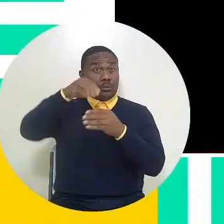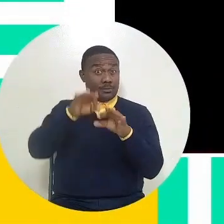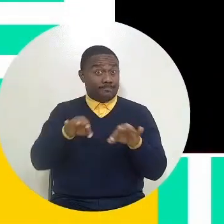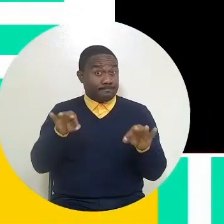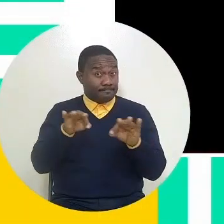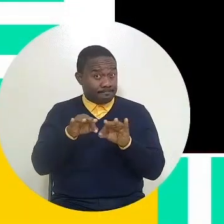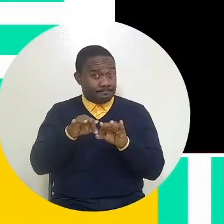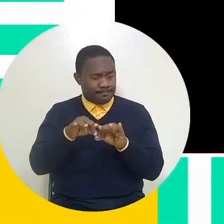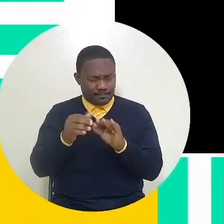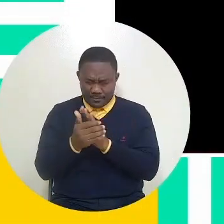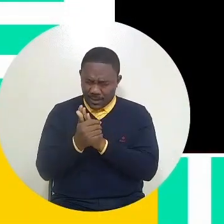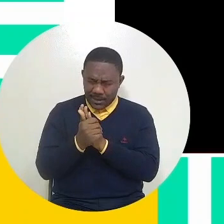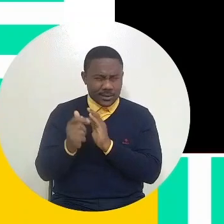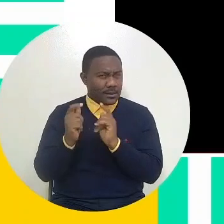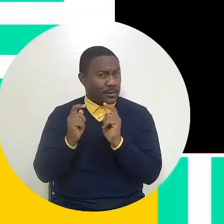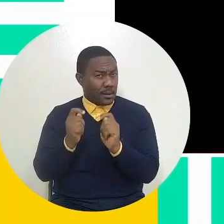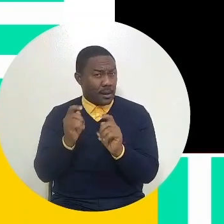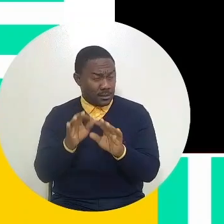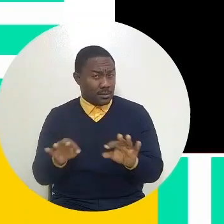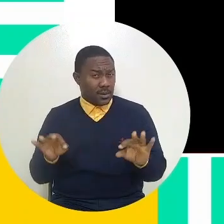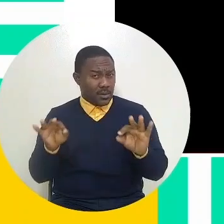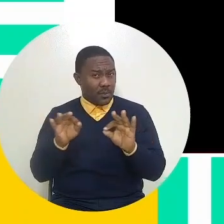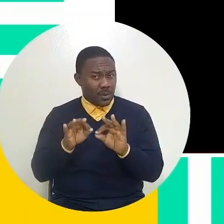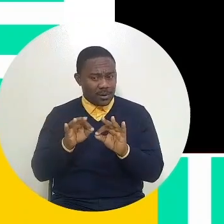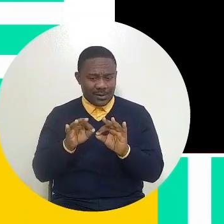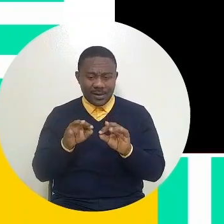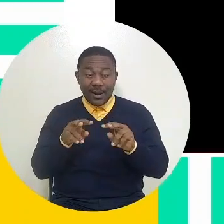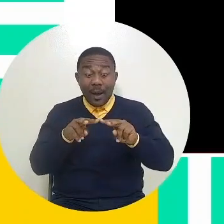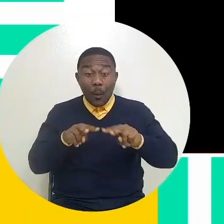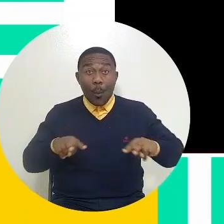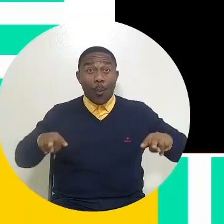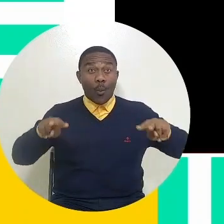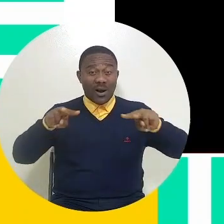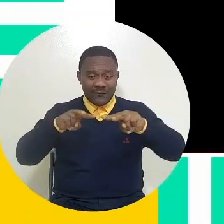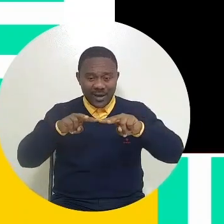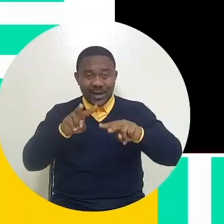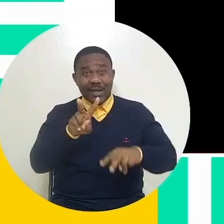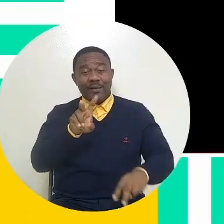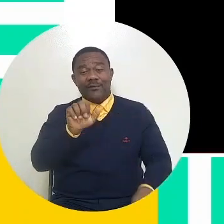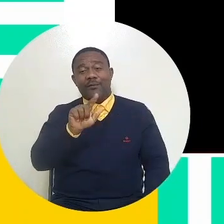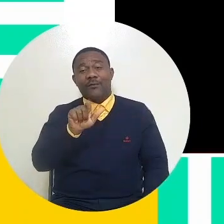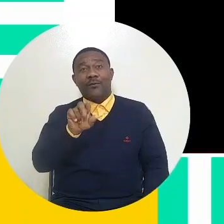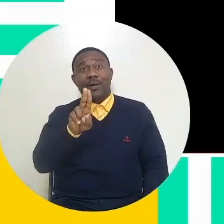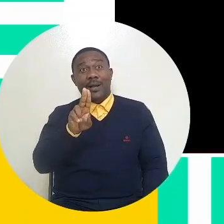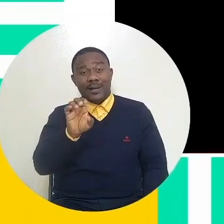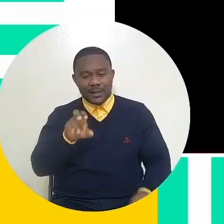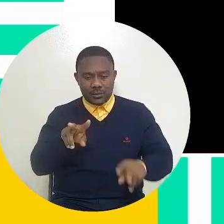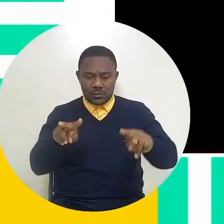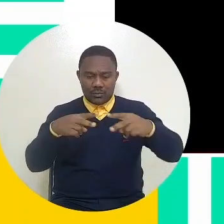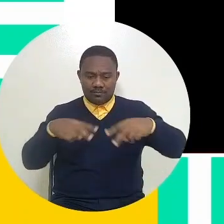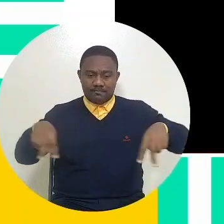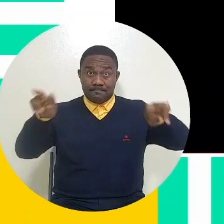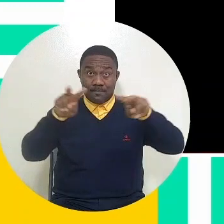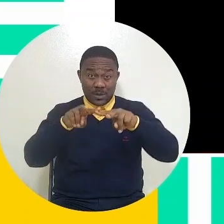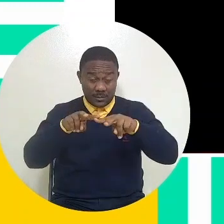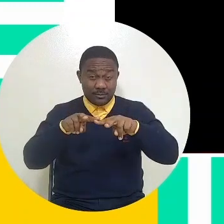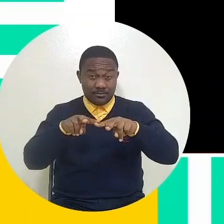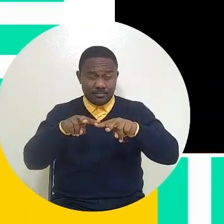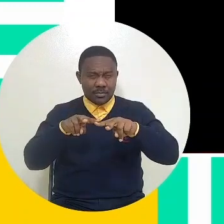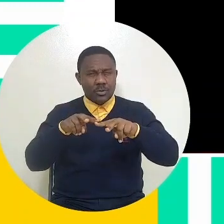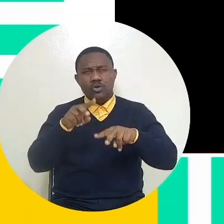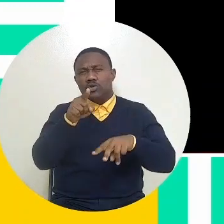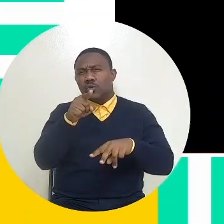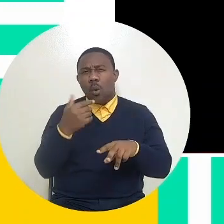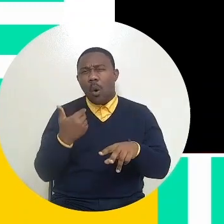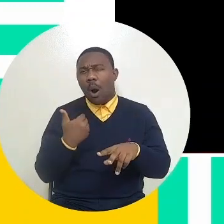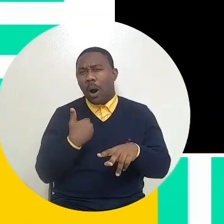and what? Talents to produce value. So value is the next most important thing in building your brand. What value are you bringing to the markets?